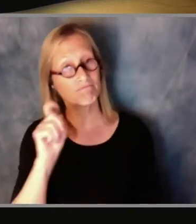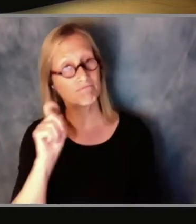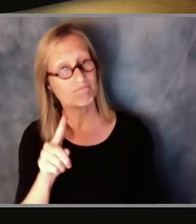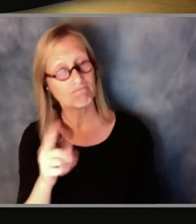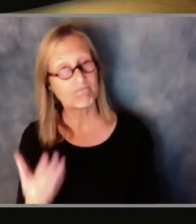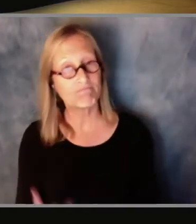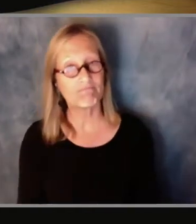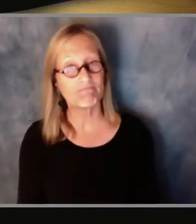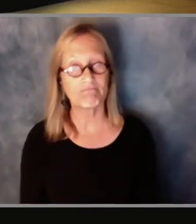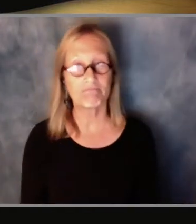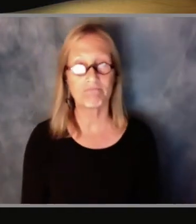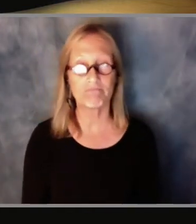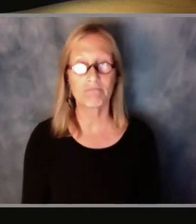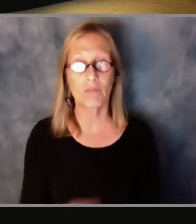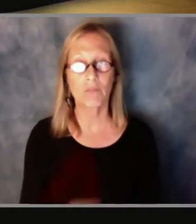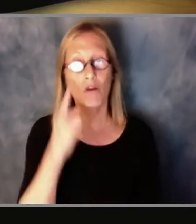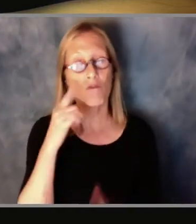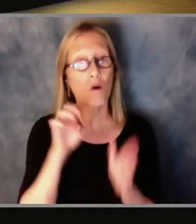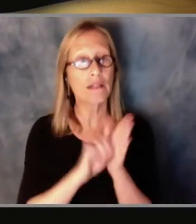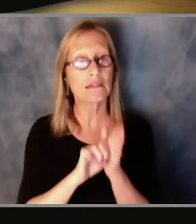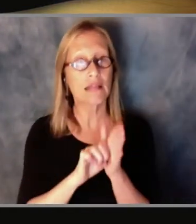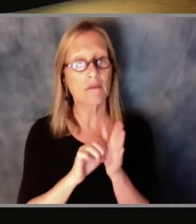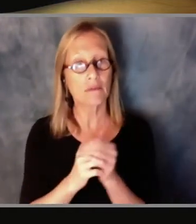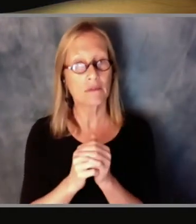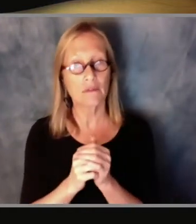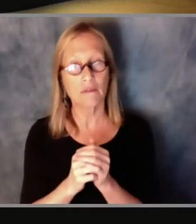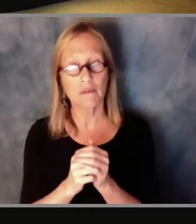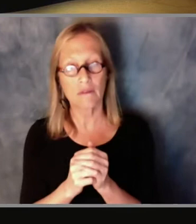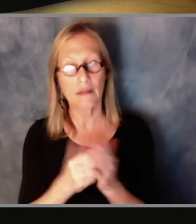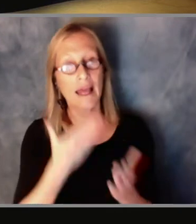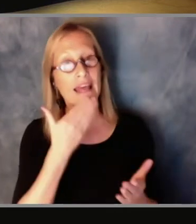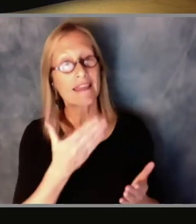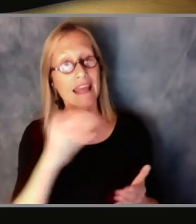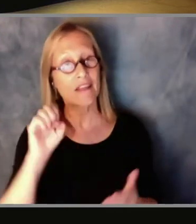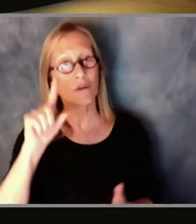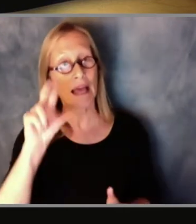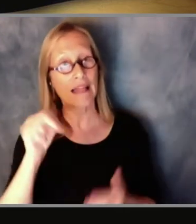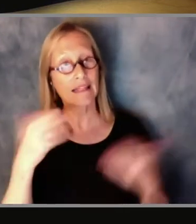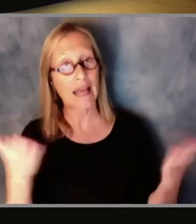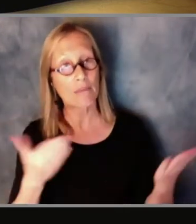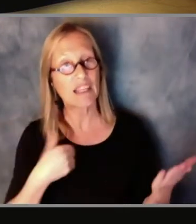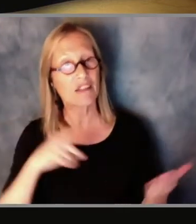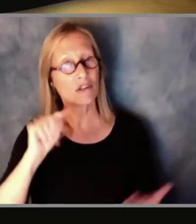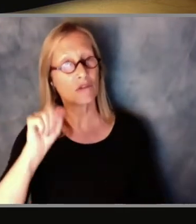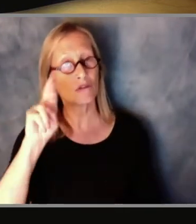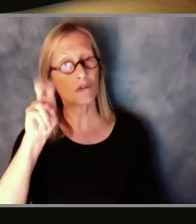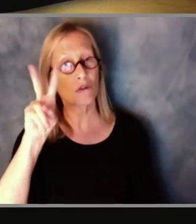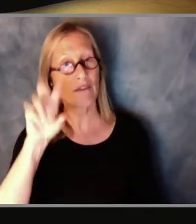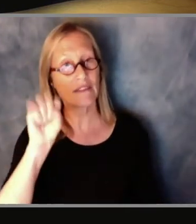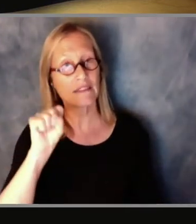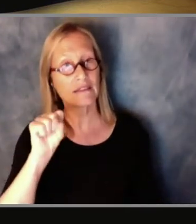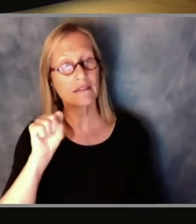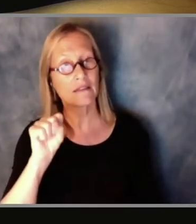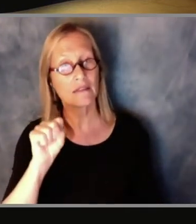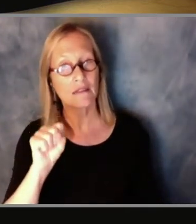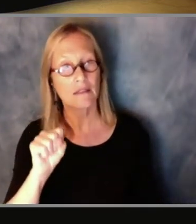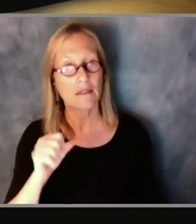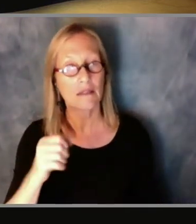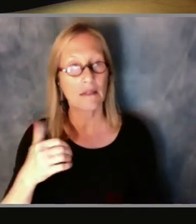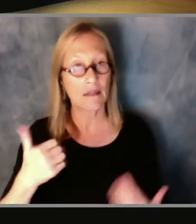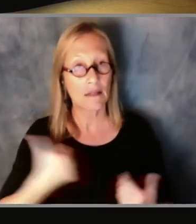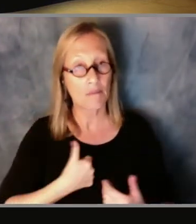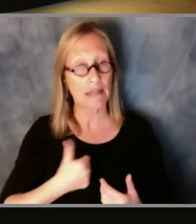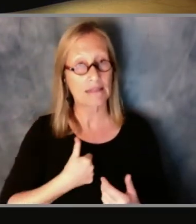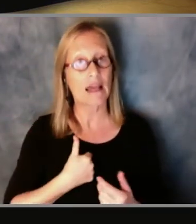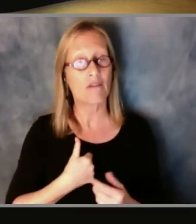For example, thank you, Ellen. I'm here. For example, I am a paratransit